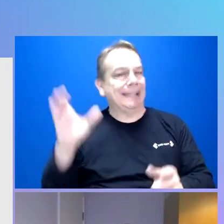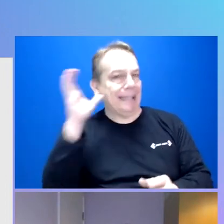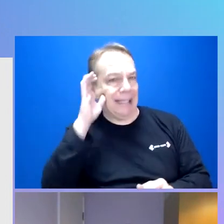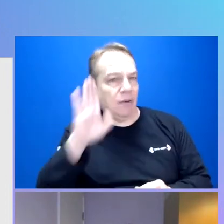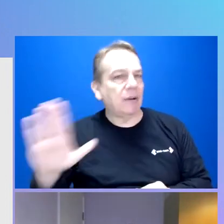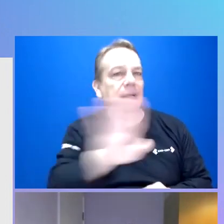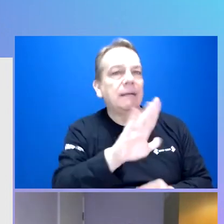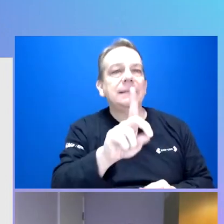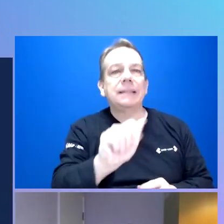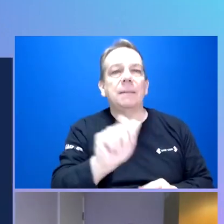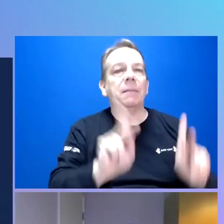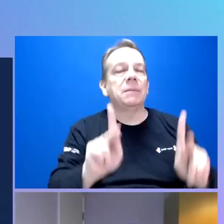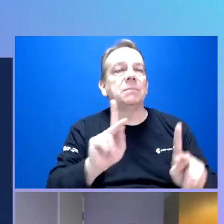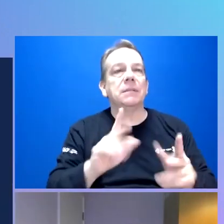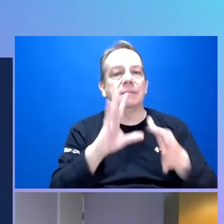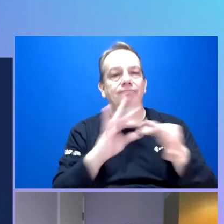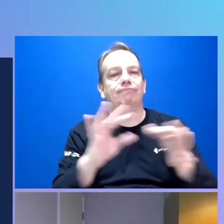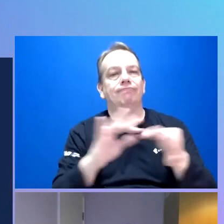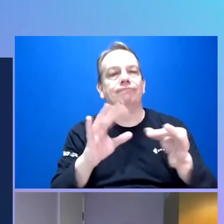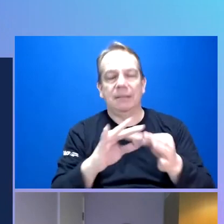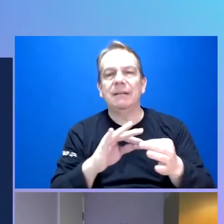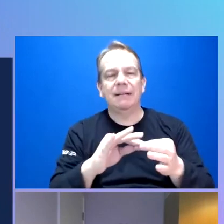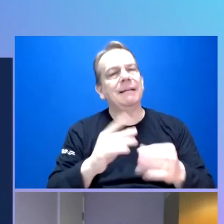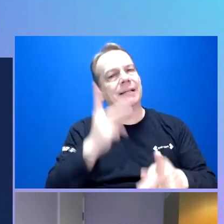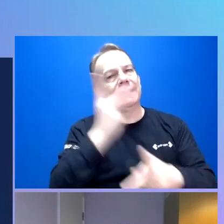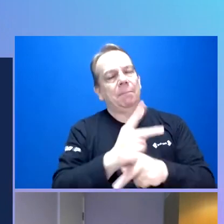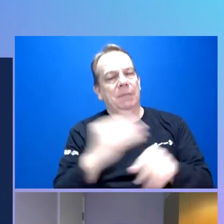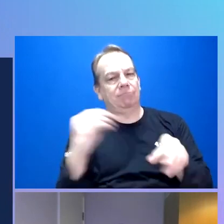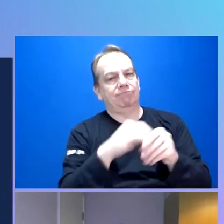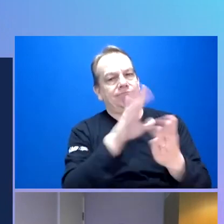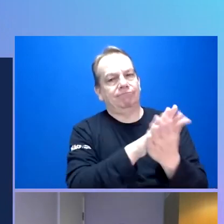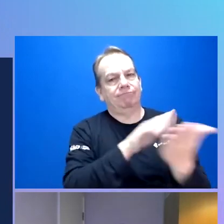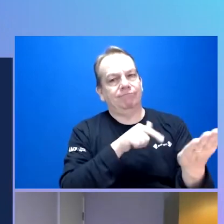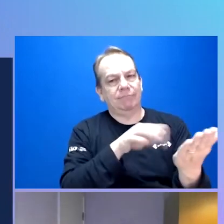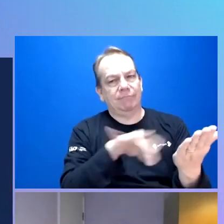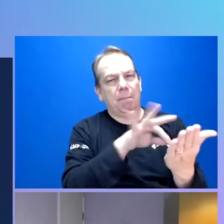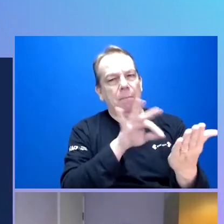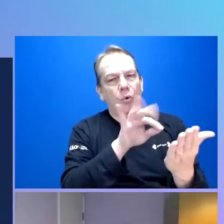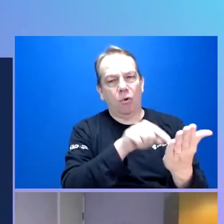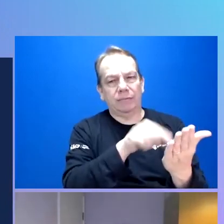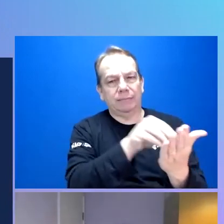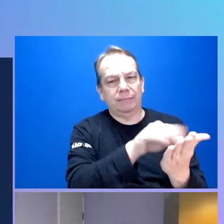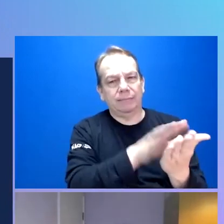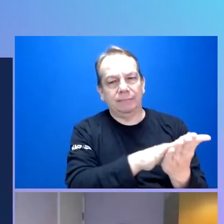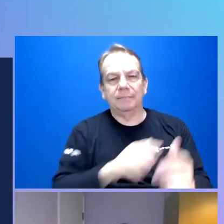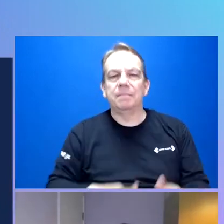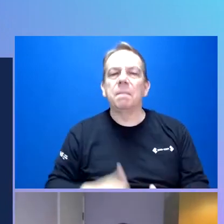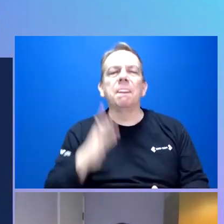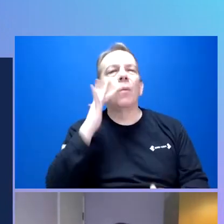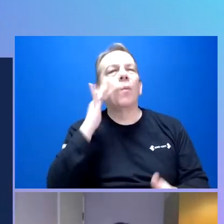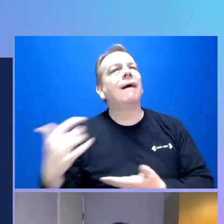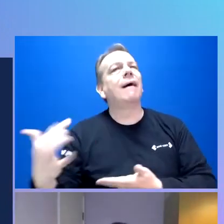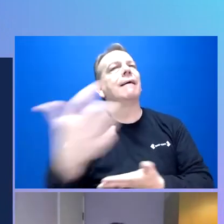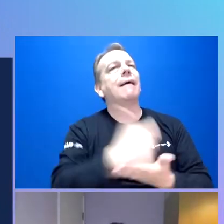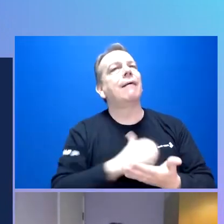experience, whatever the scale. So let's start with why gather disabled user